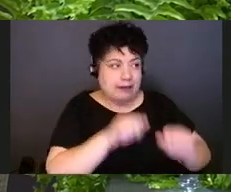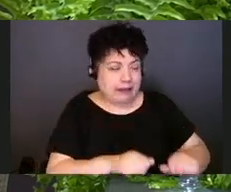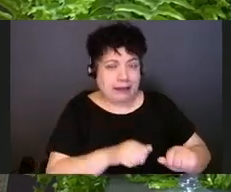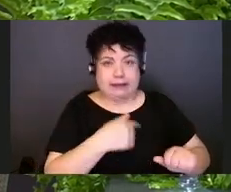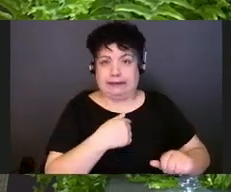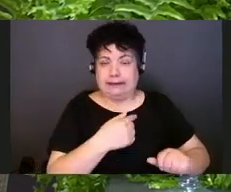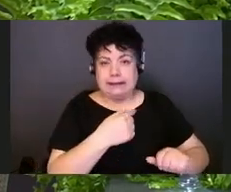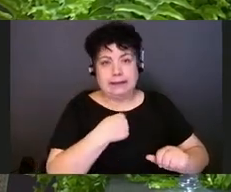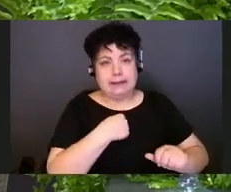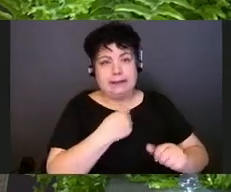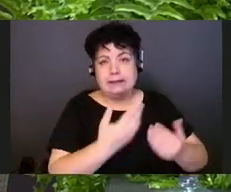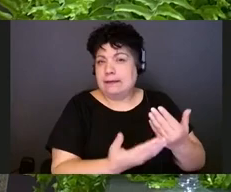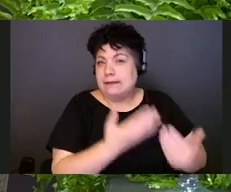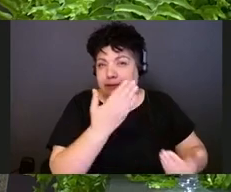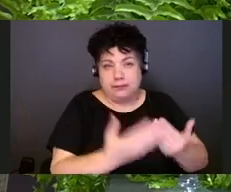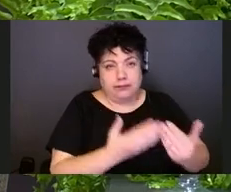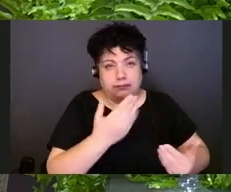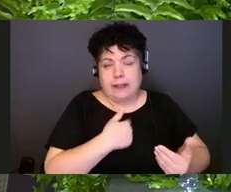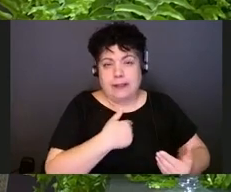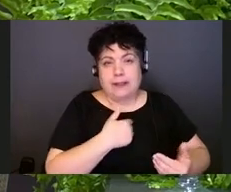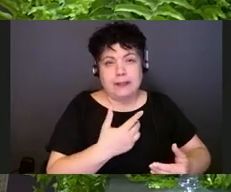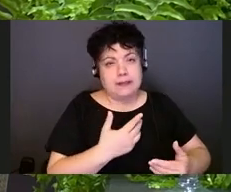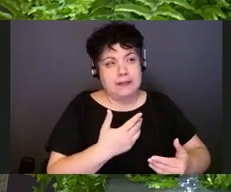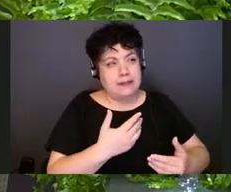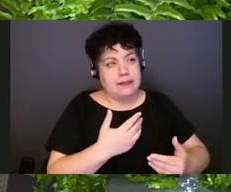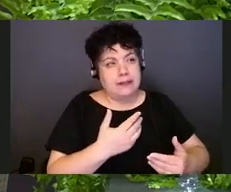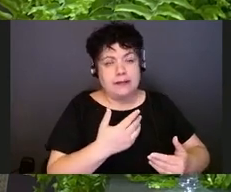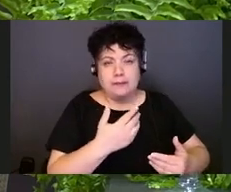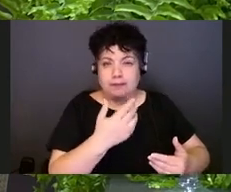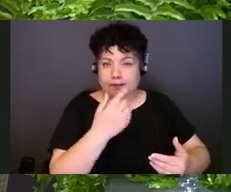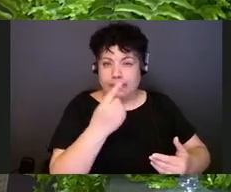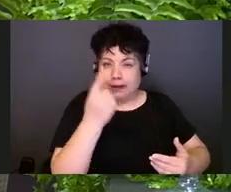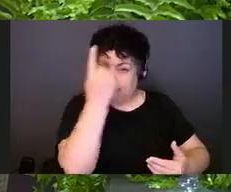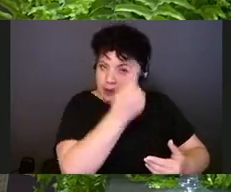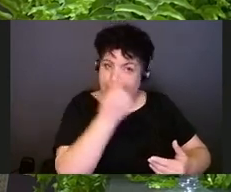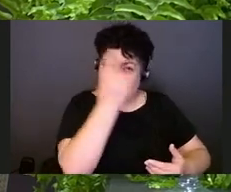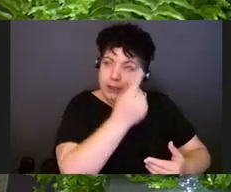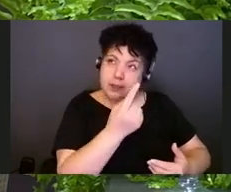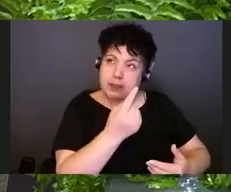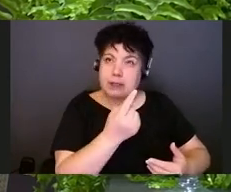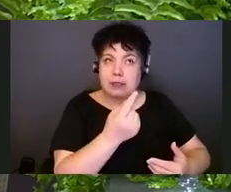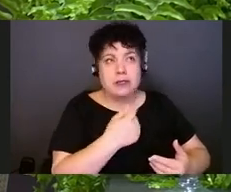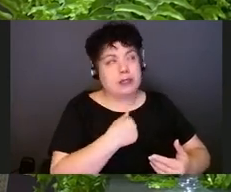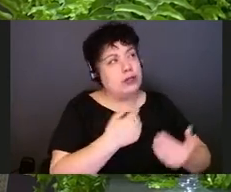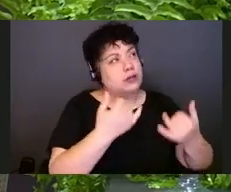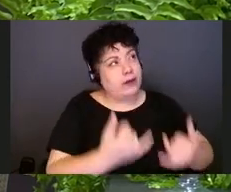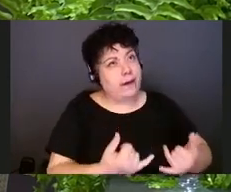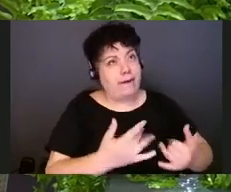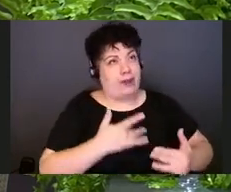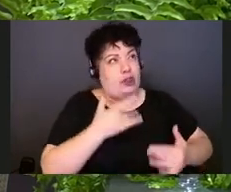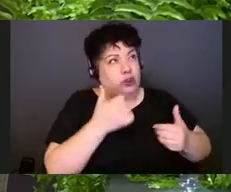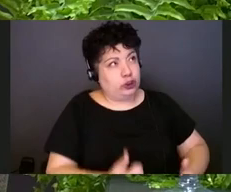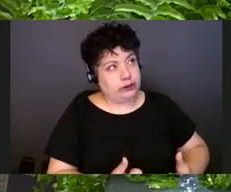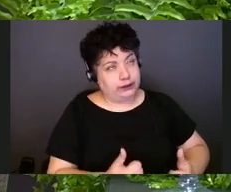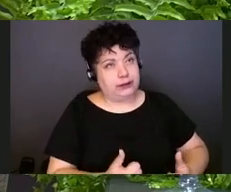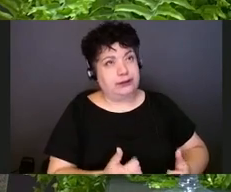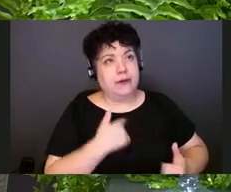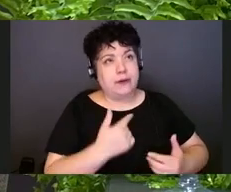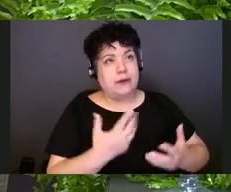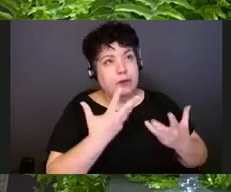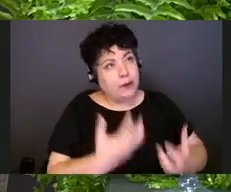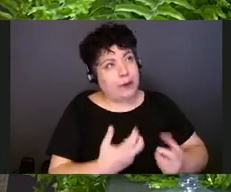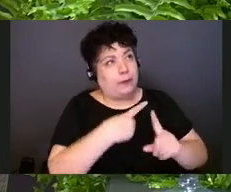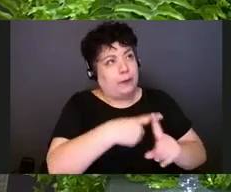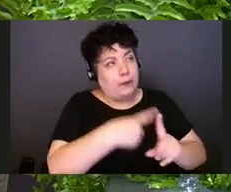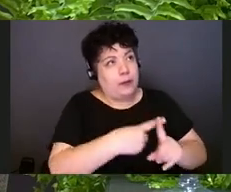very, very simple. You just say, today I want to feel good, I want